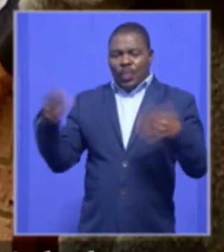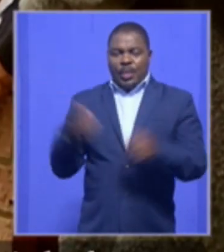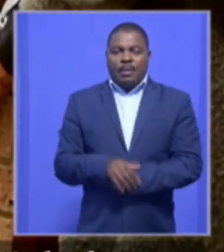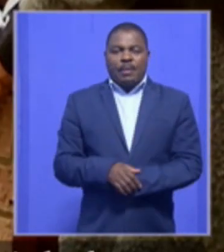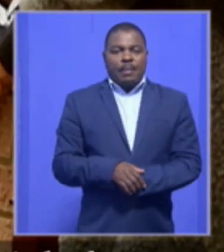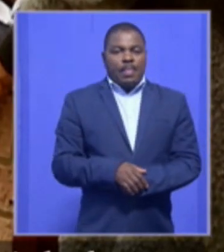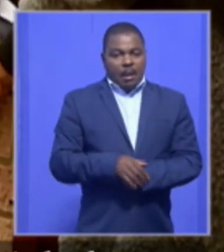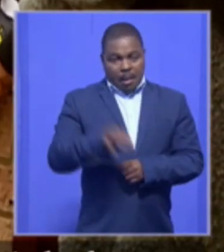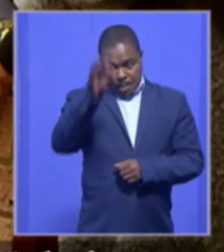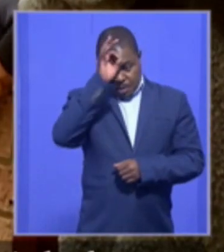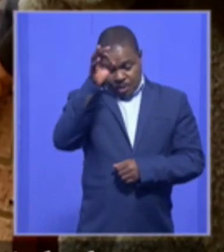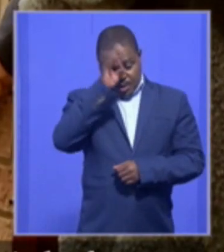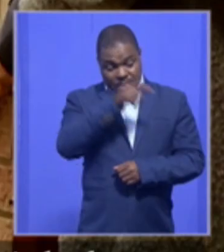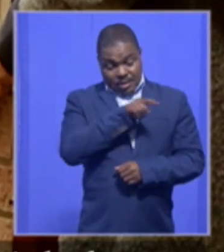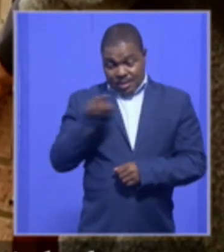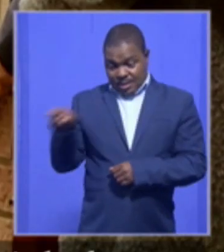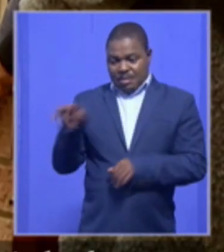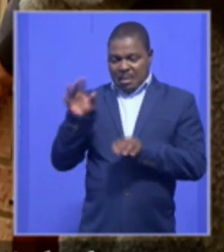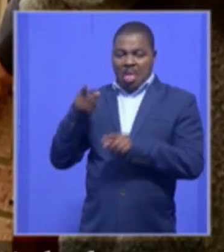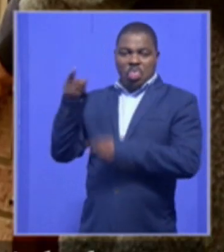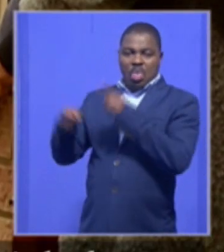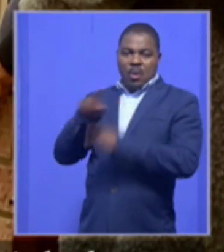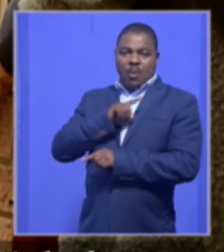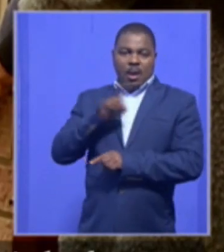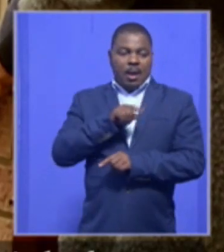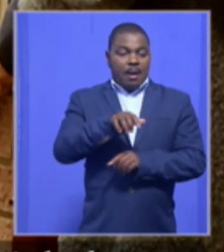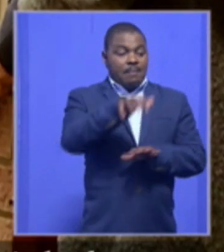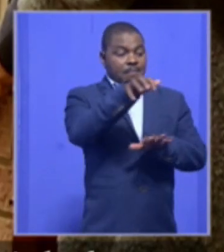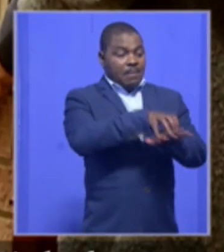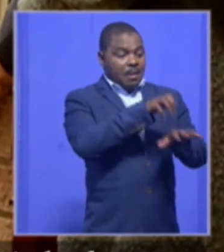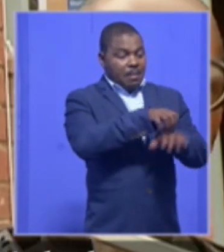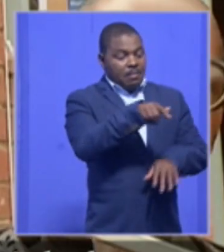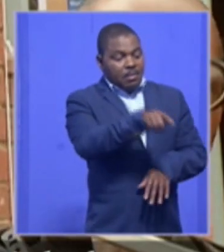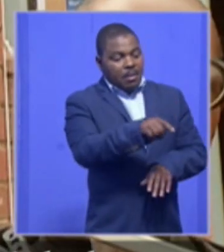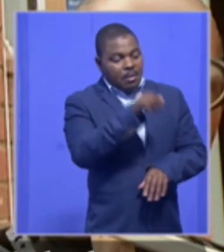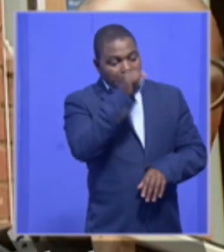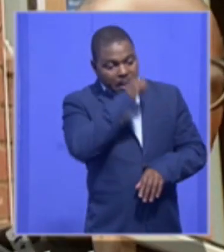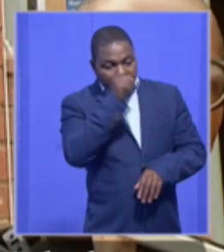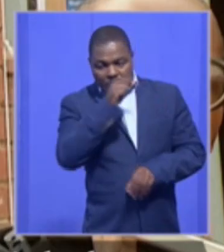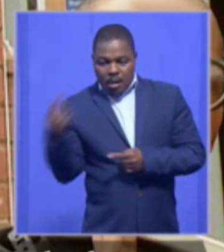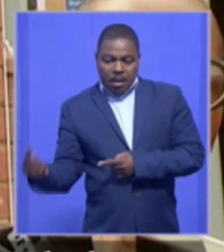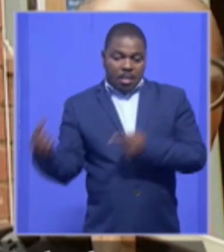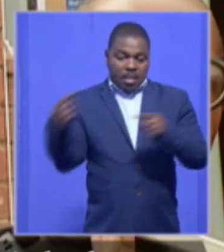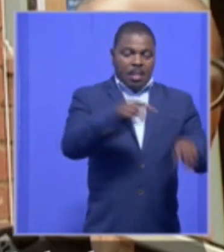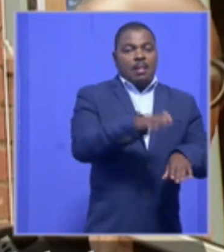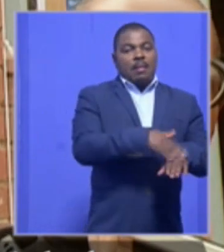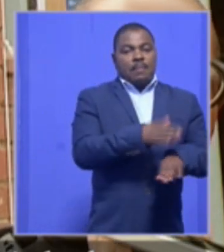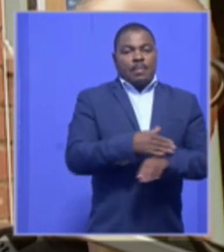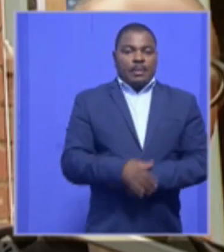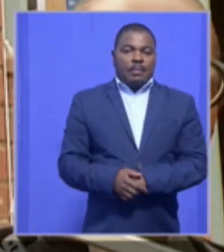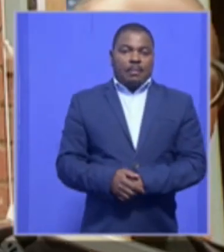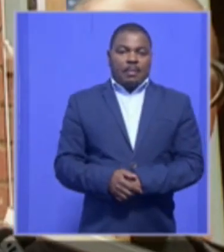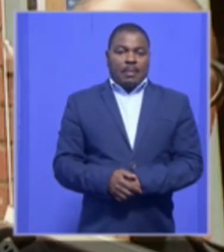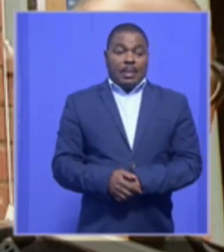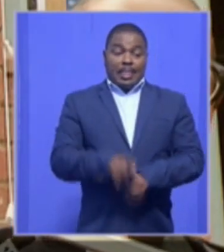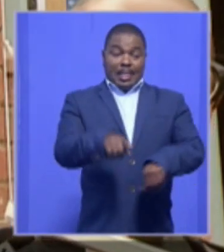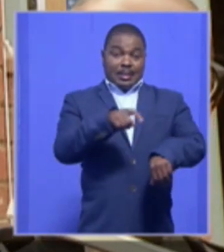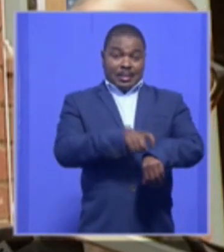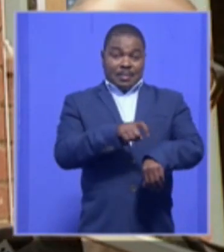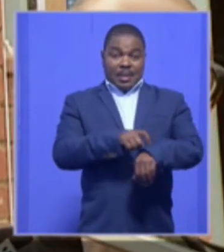bagare mapodisi a latofadiwa gore a ne a goroga thari kwa polaseng ya dikolobe. At the stage, the police didn't know